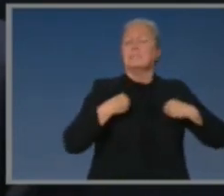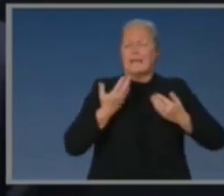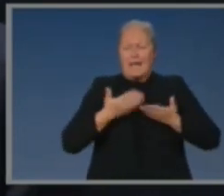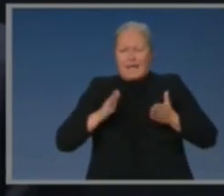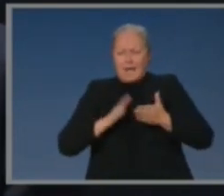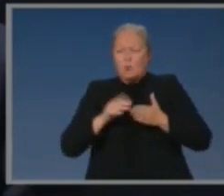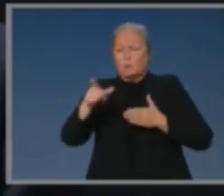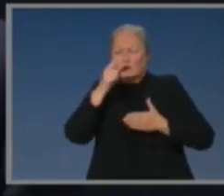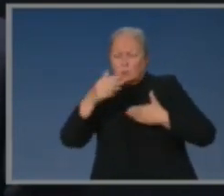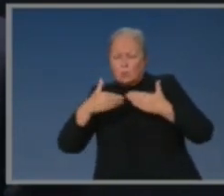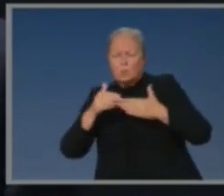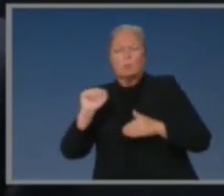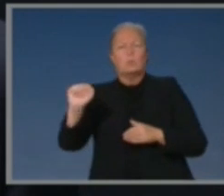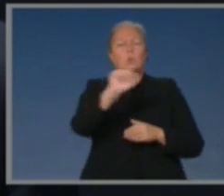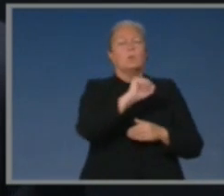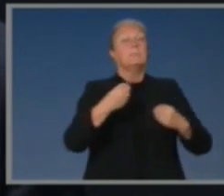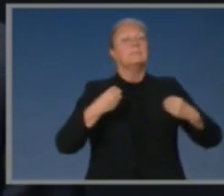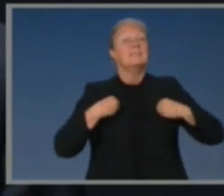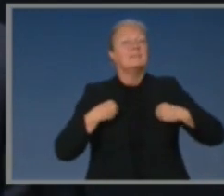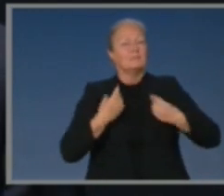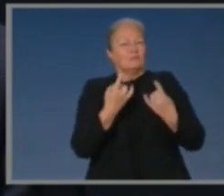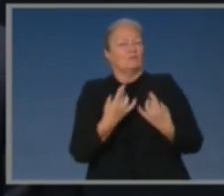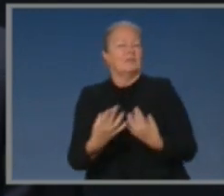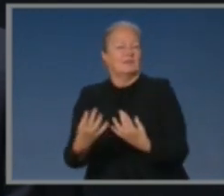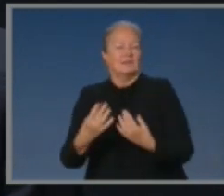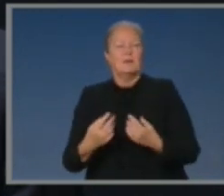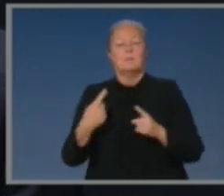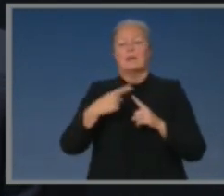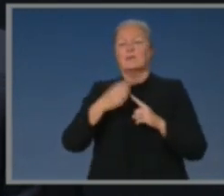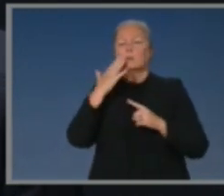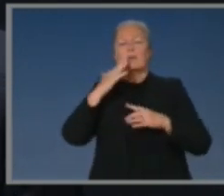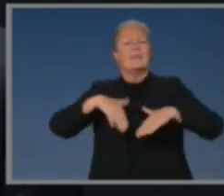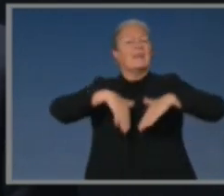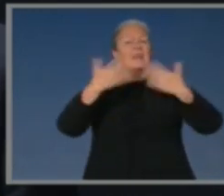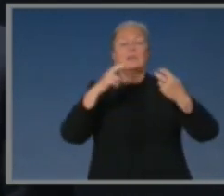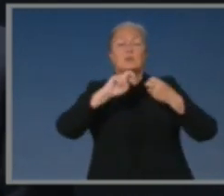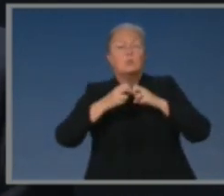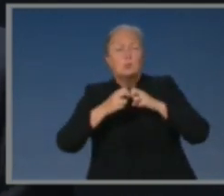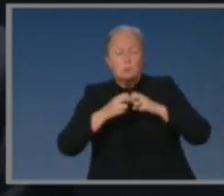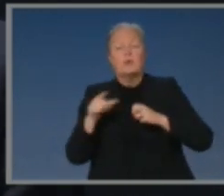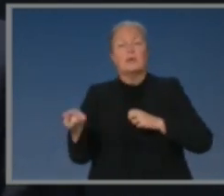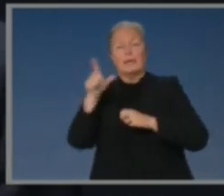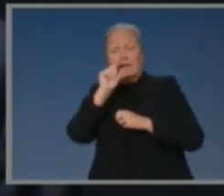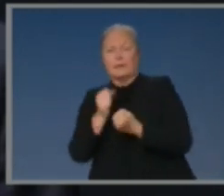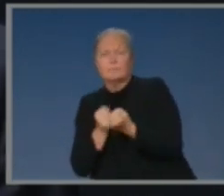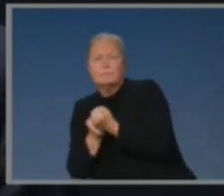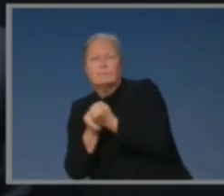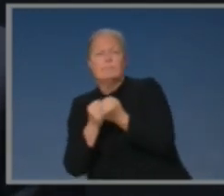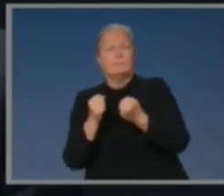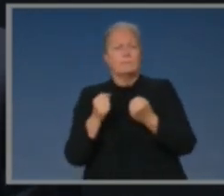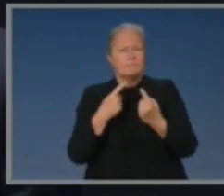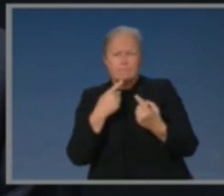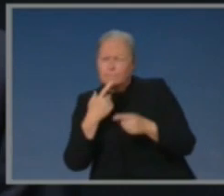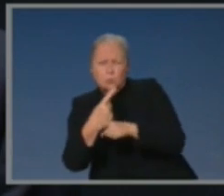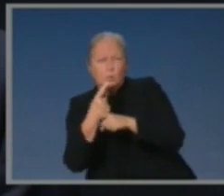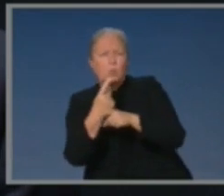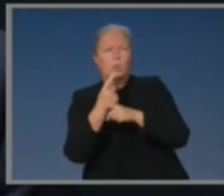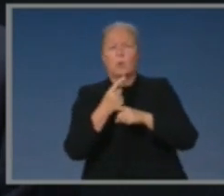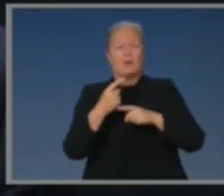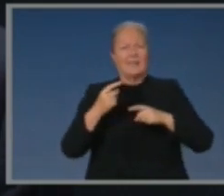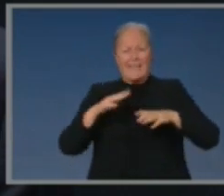also about fixing problems when they occur so that we're able to intervene quickly and settle any issues that might